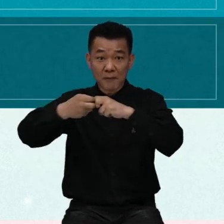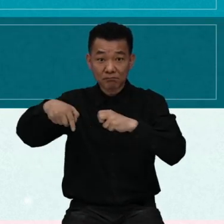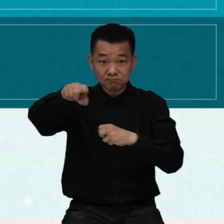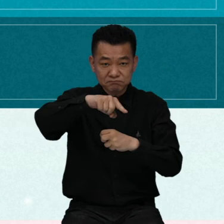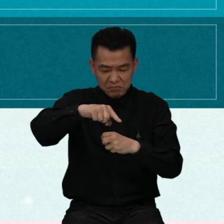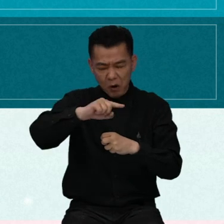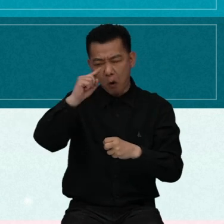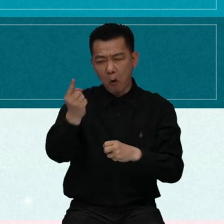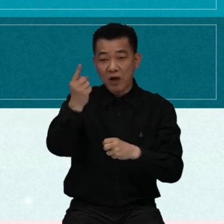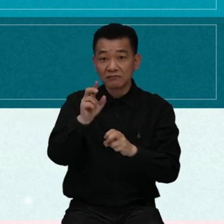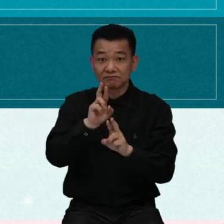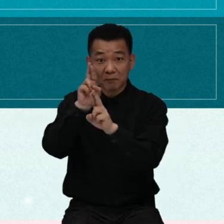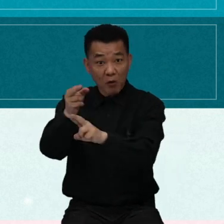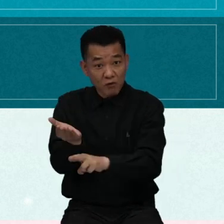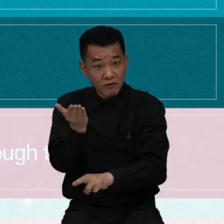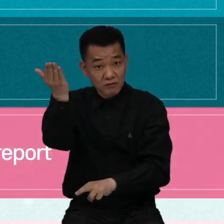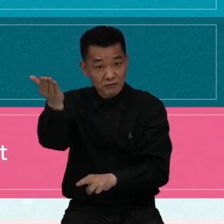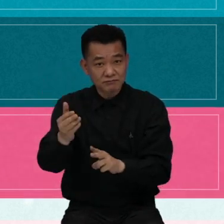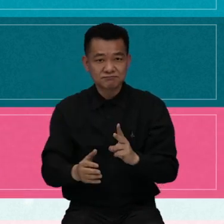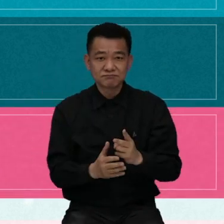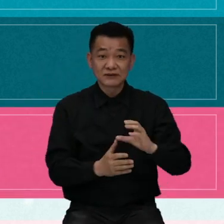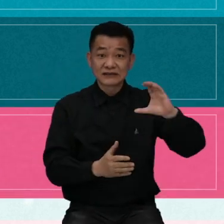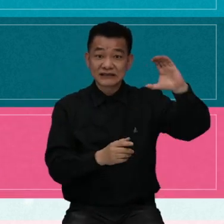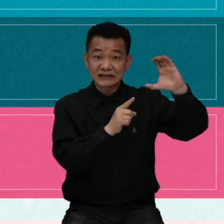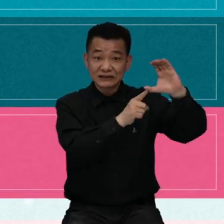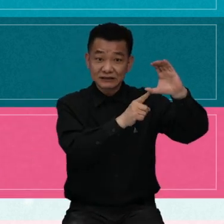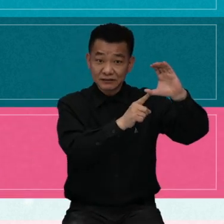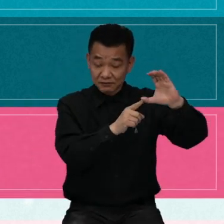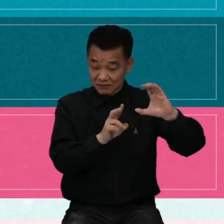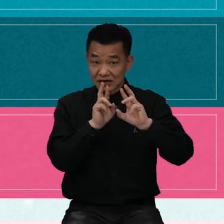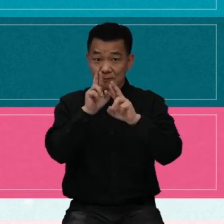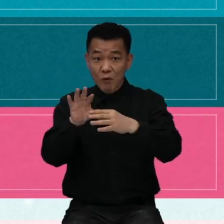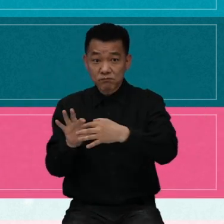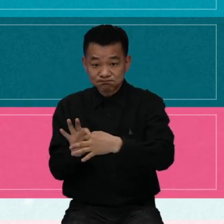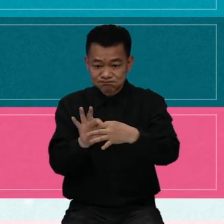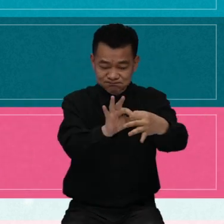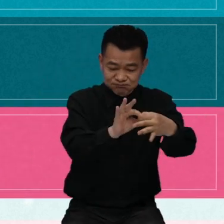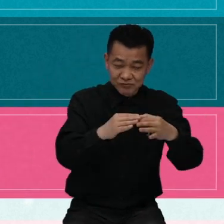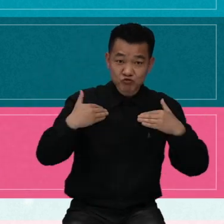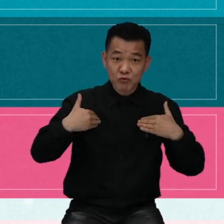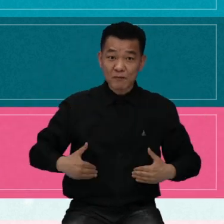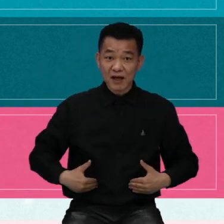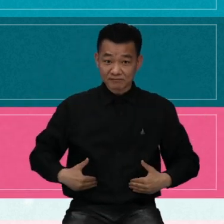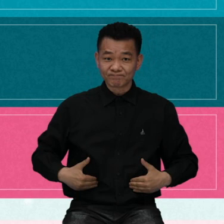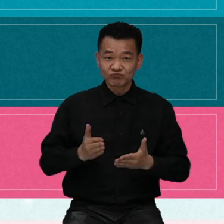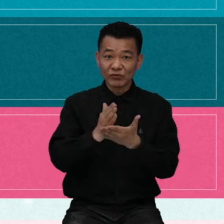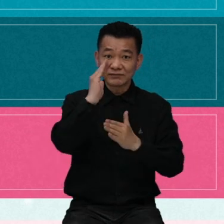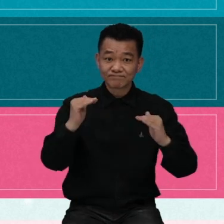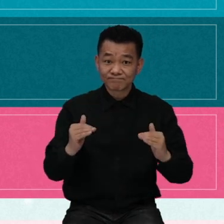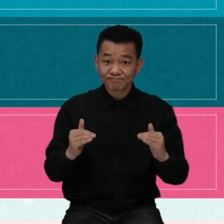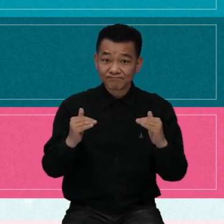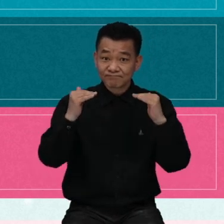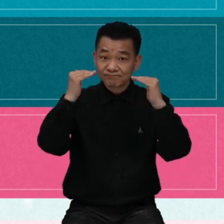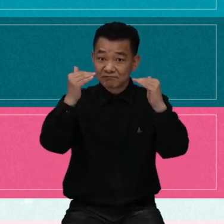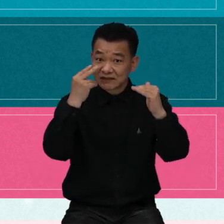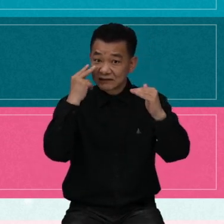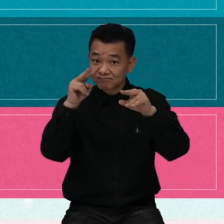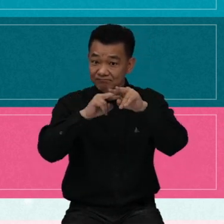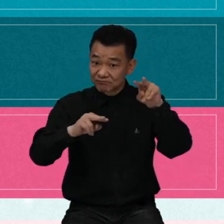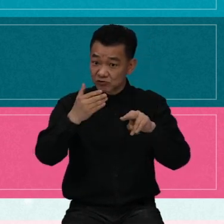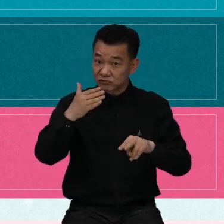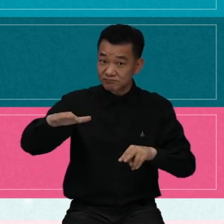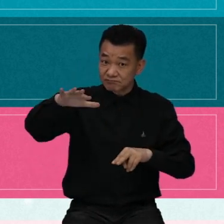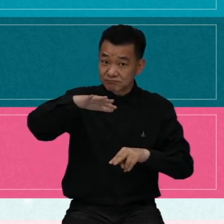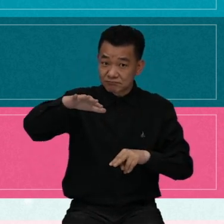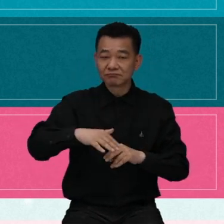only when they have major issues. And C. The status of the improvement of human rights can be observed through the report.